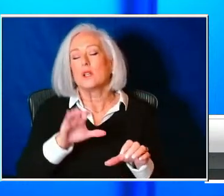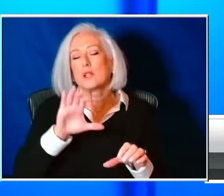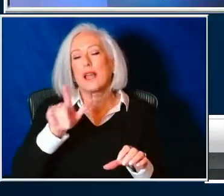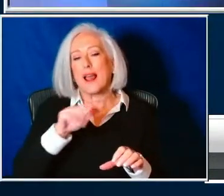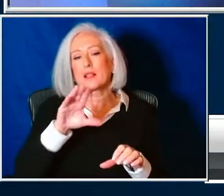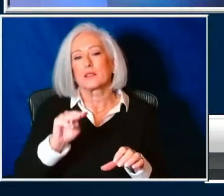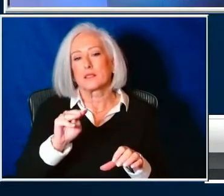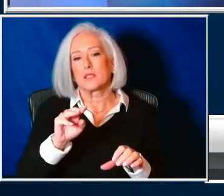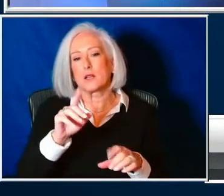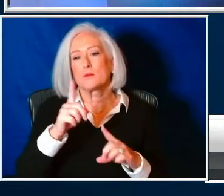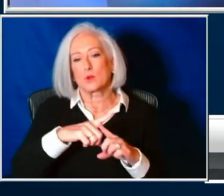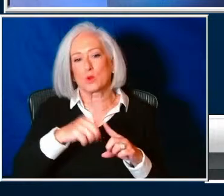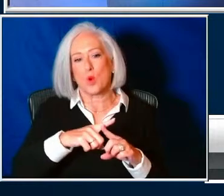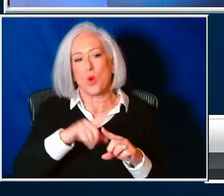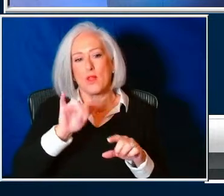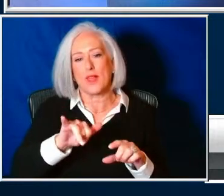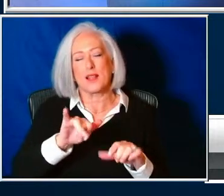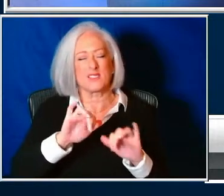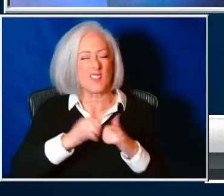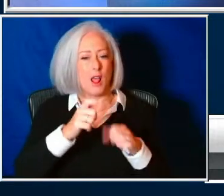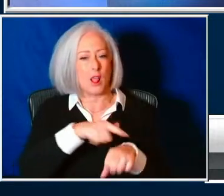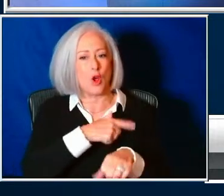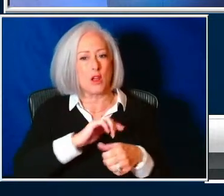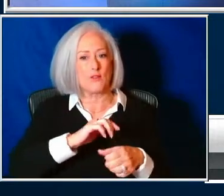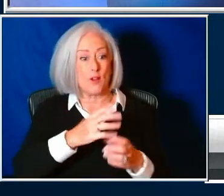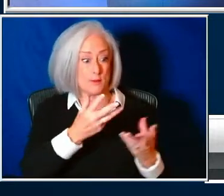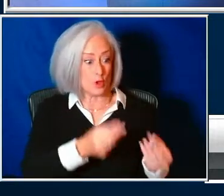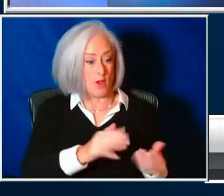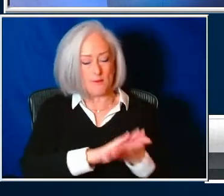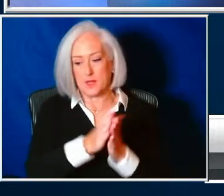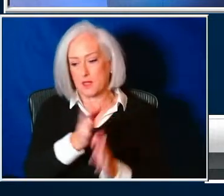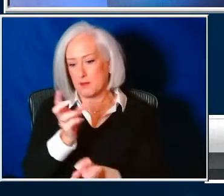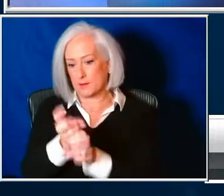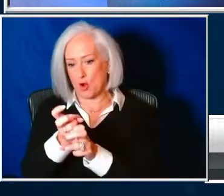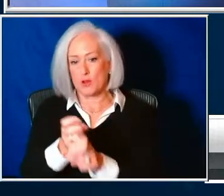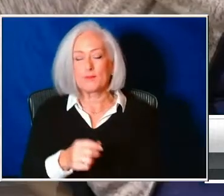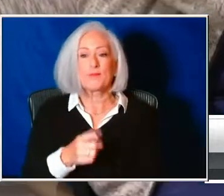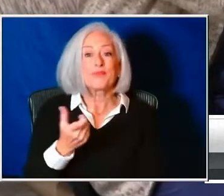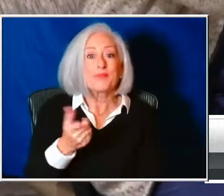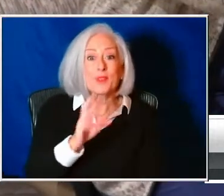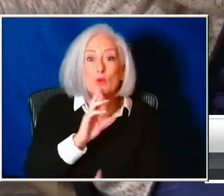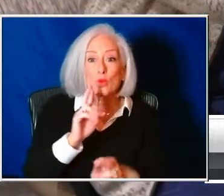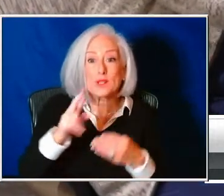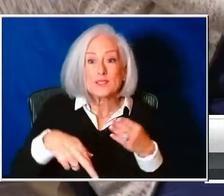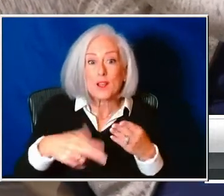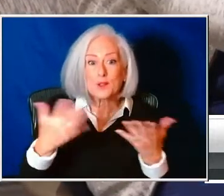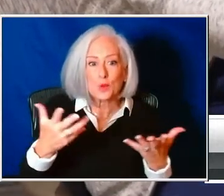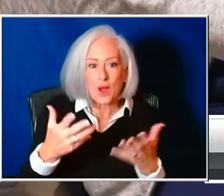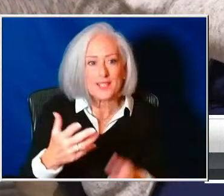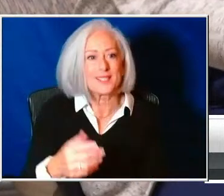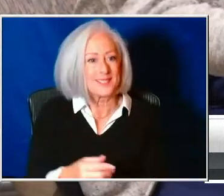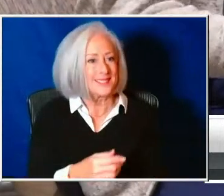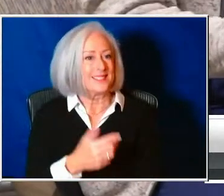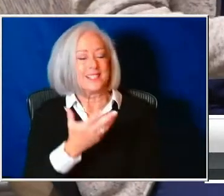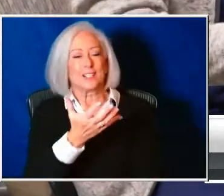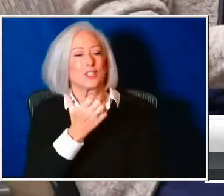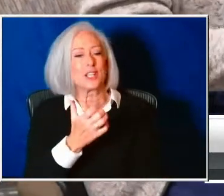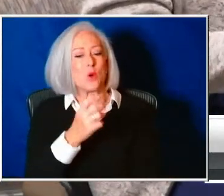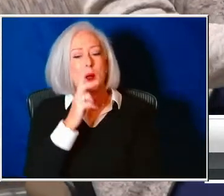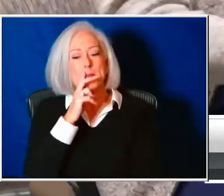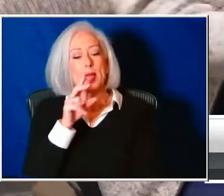Okay. Jill, Kay, what are the results? Yeah, I'm ready. She didn't want me to cheat. I'm trying to peek